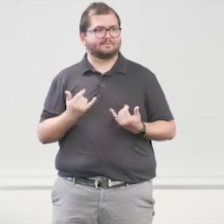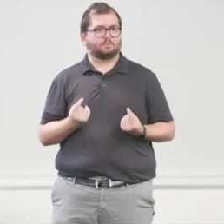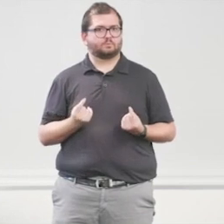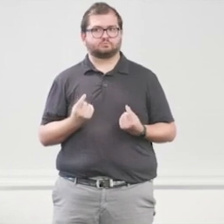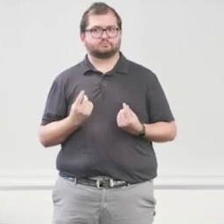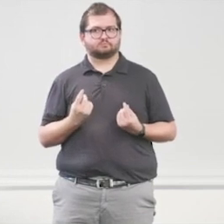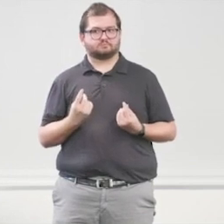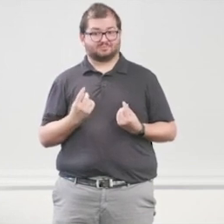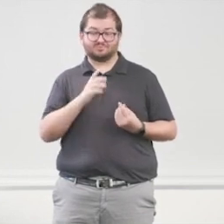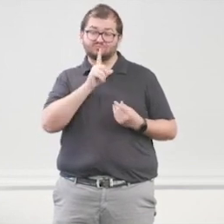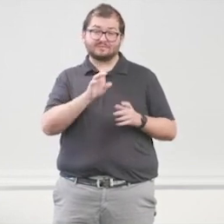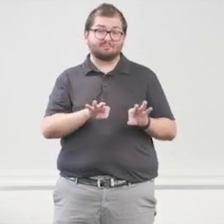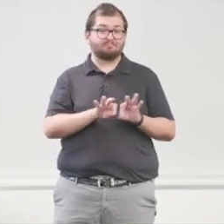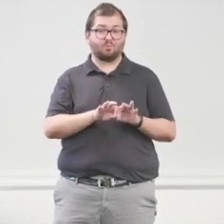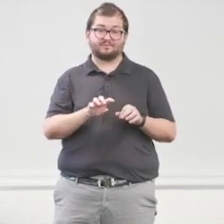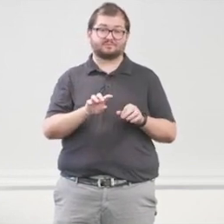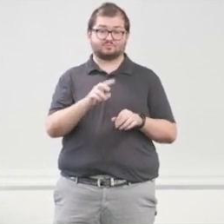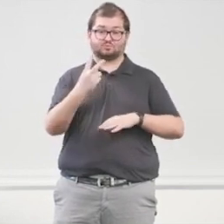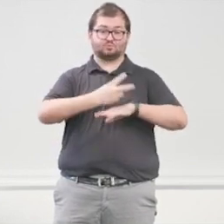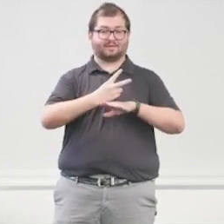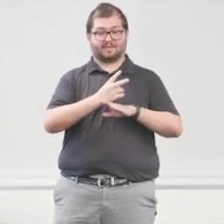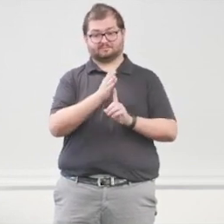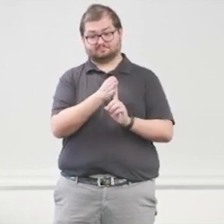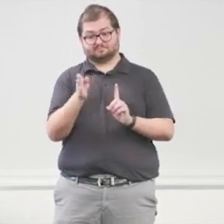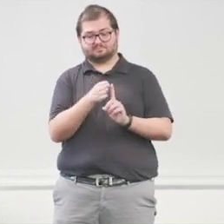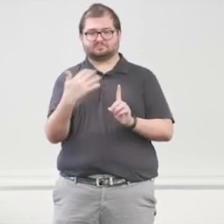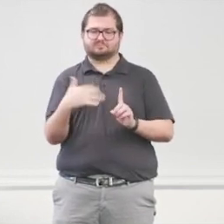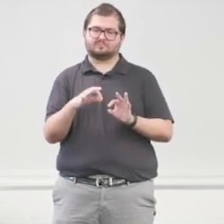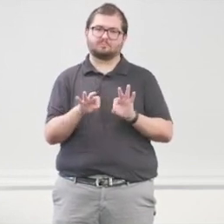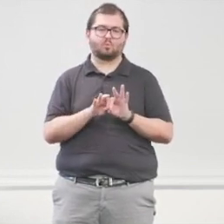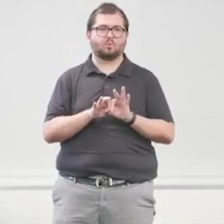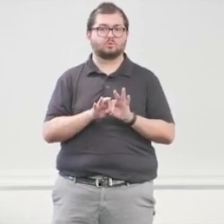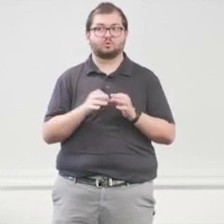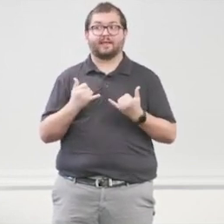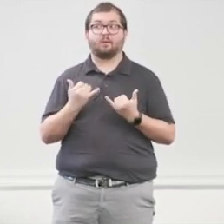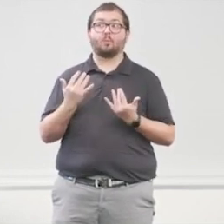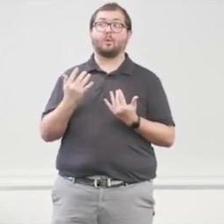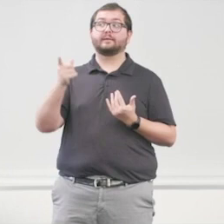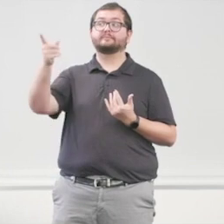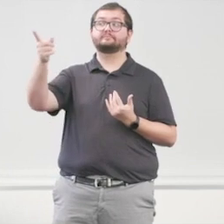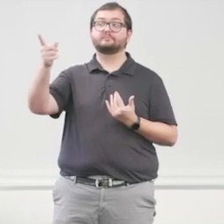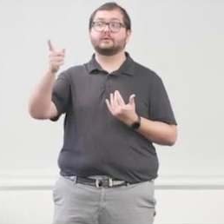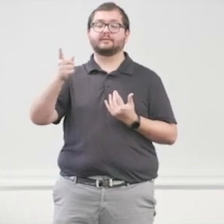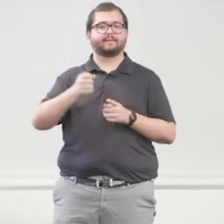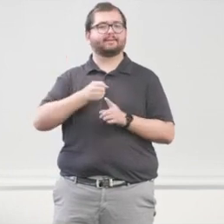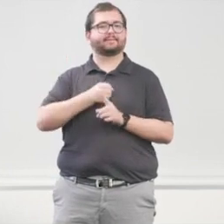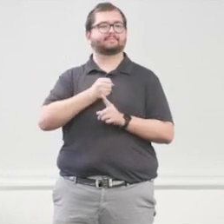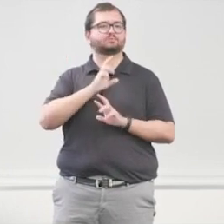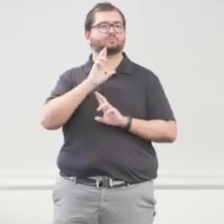as any other incident that's occurring. What should I be doing now while I'm waiting for my incident response efforts to start kicking off?